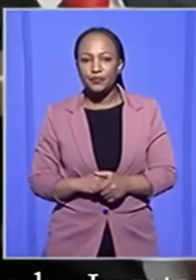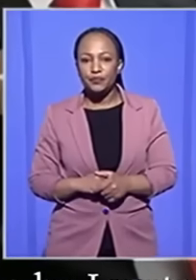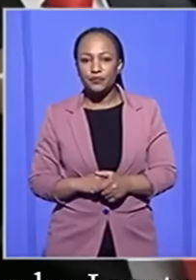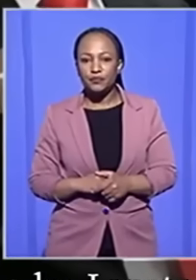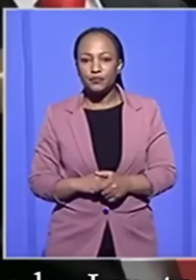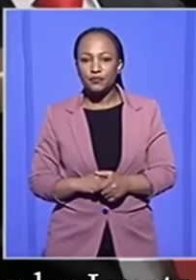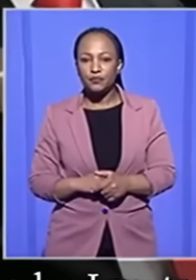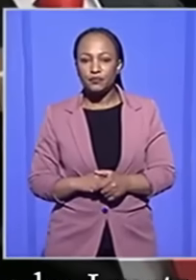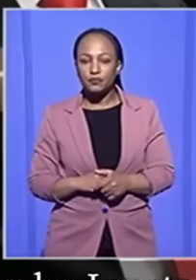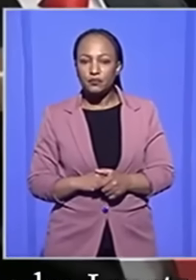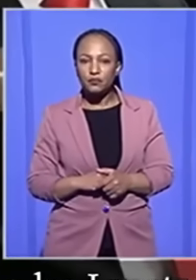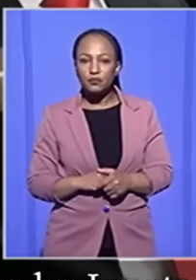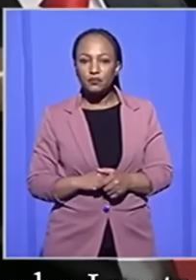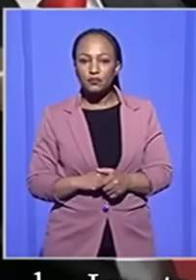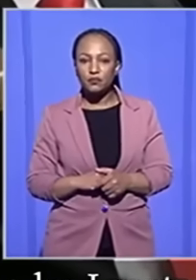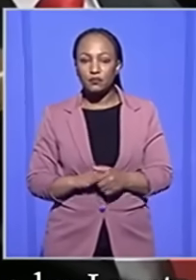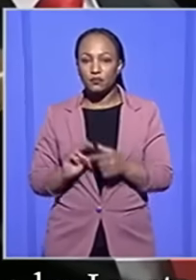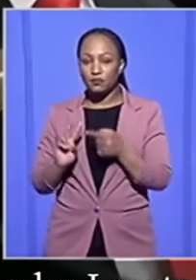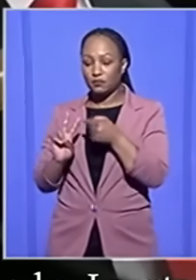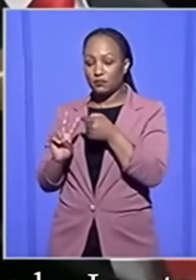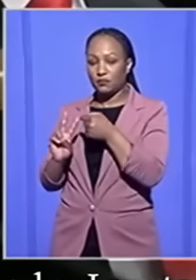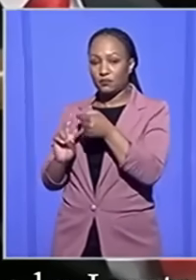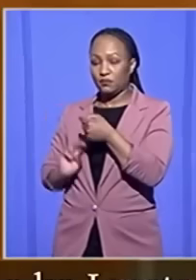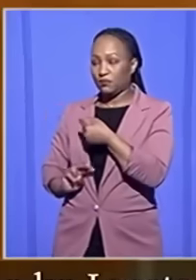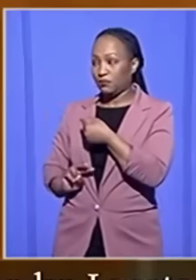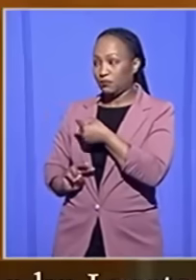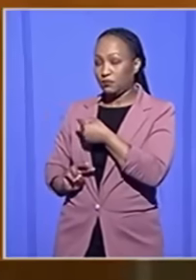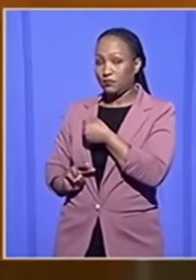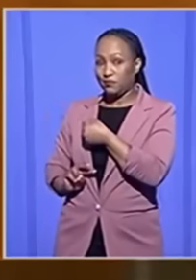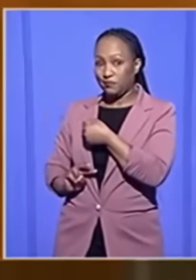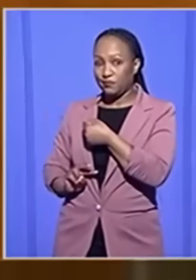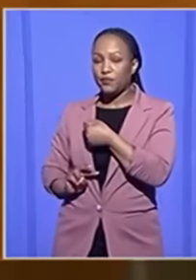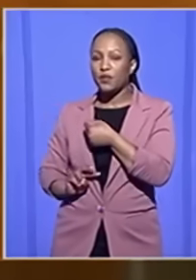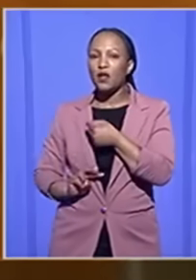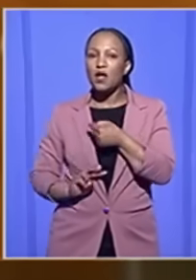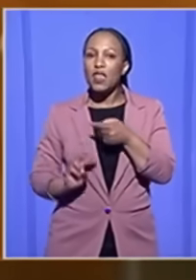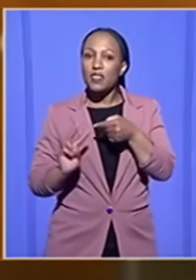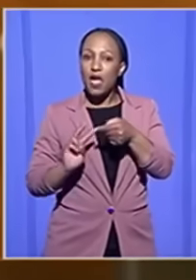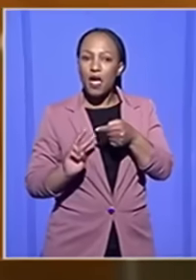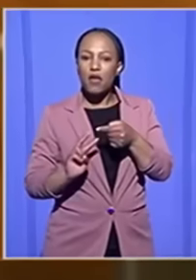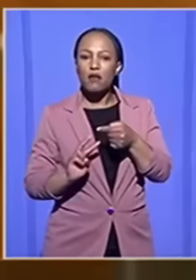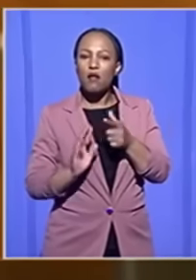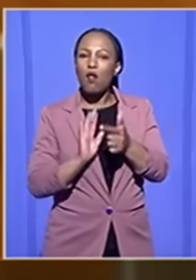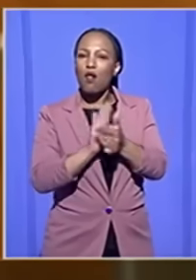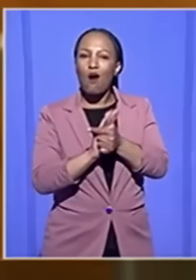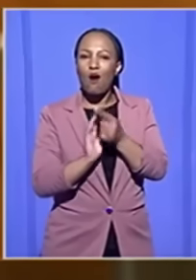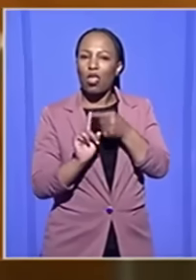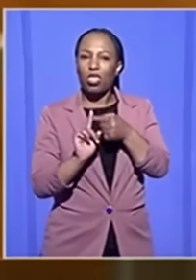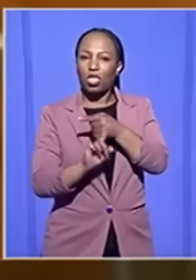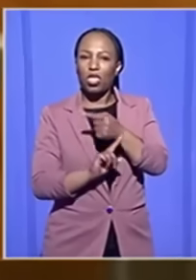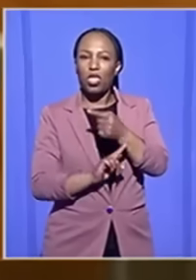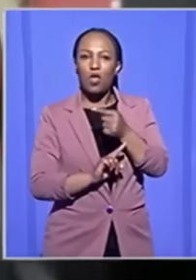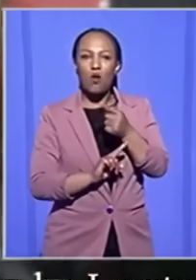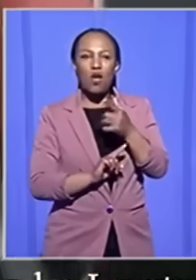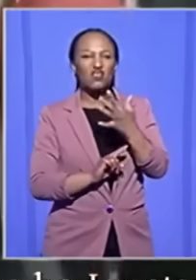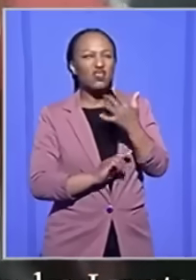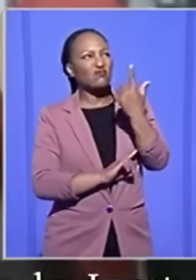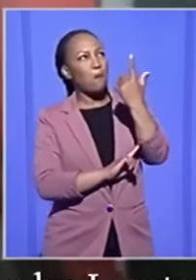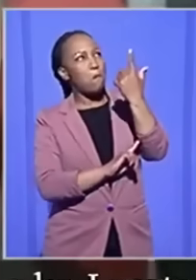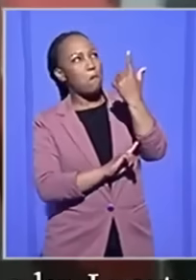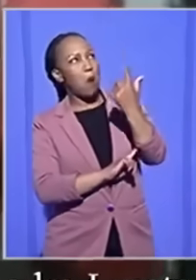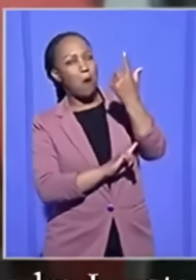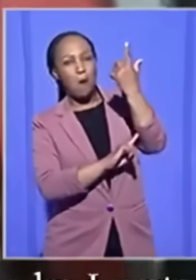Bobedi bono bo lebanwe ke ditatofatso tsa go tshola tlhobolo le matlhatlhela go se mo molaong ga mmogo le go thuntsa mo phatlhalatseng.